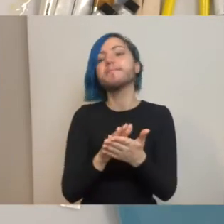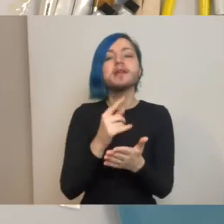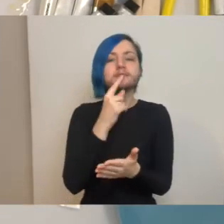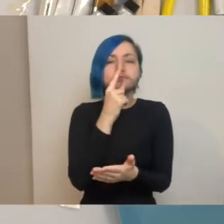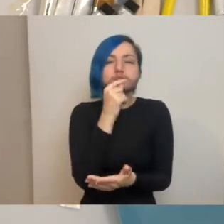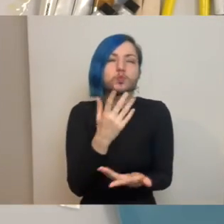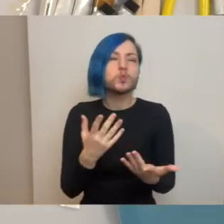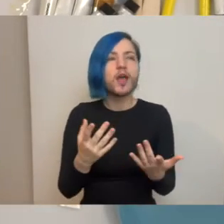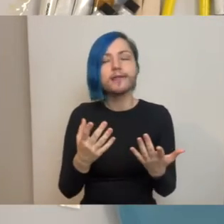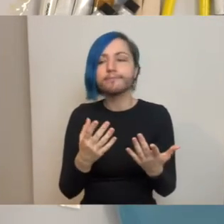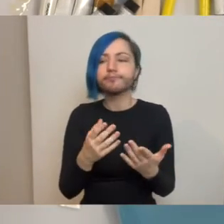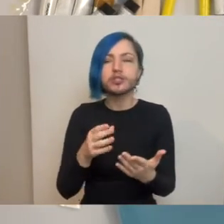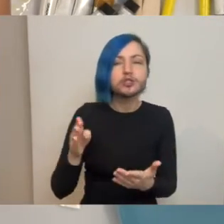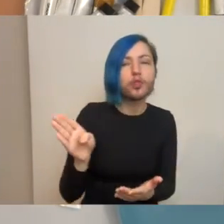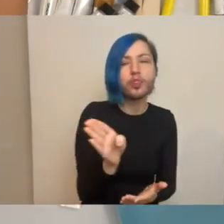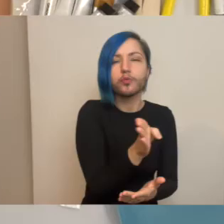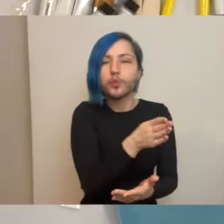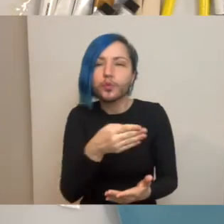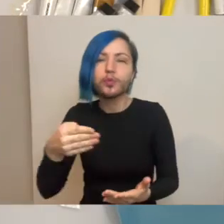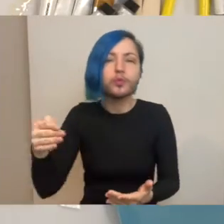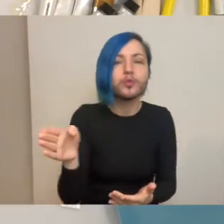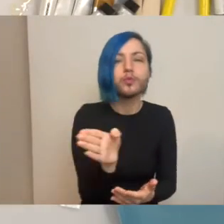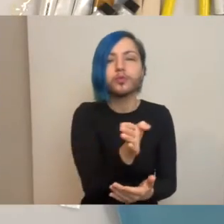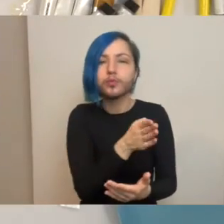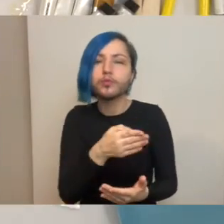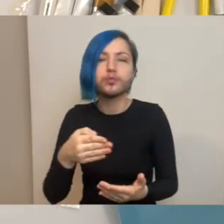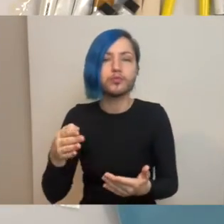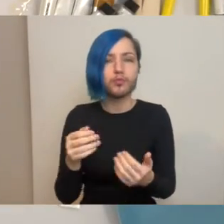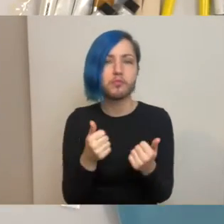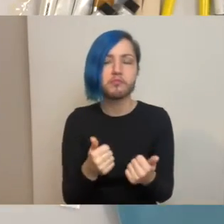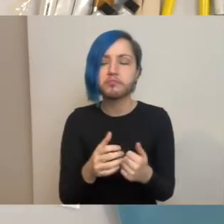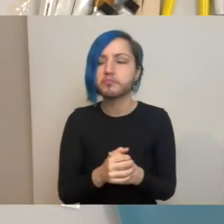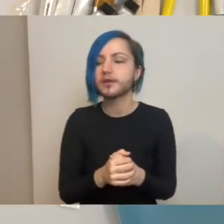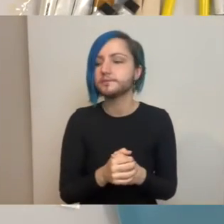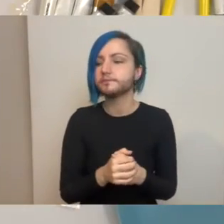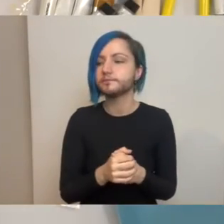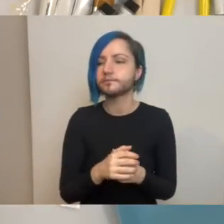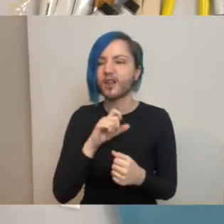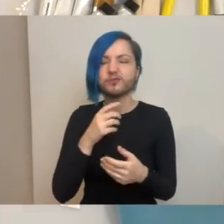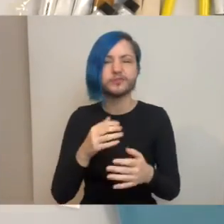So in a funny sort of way, the sea called to me.